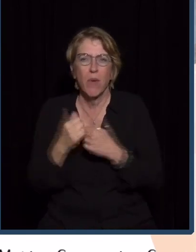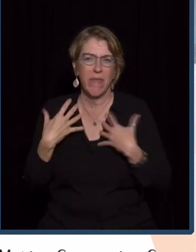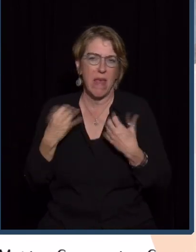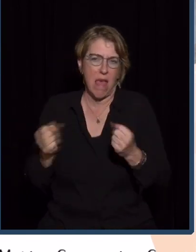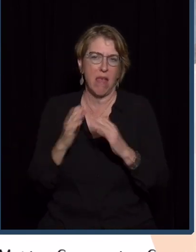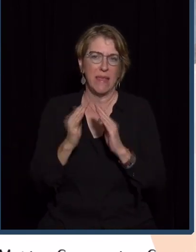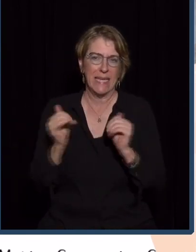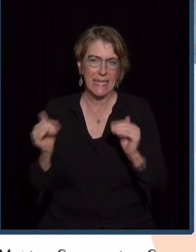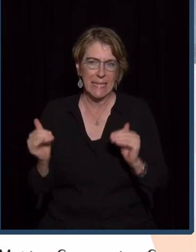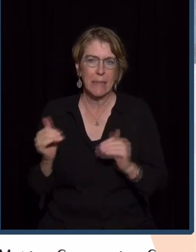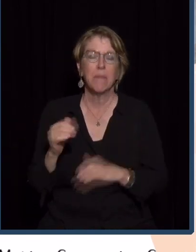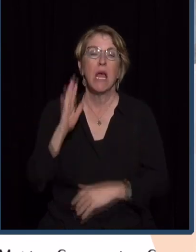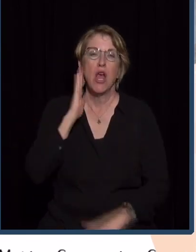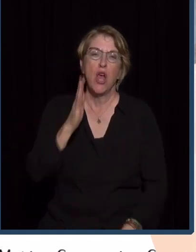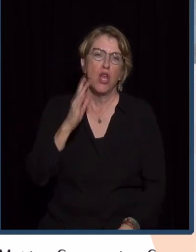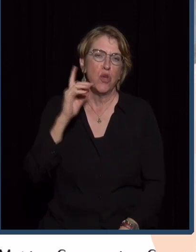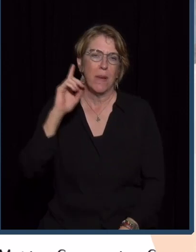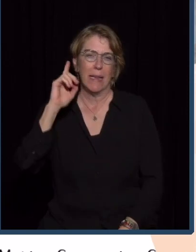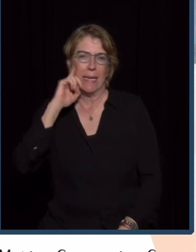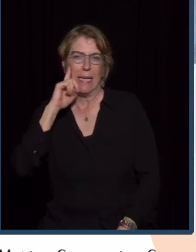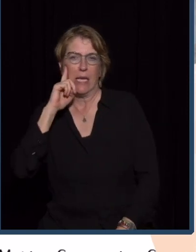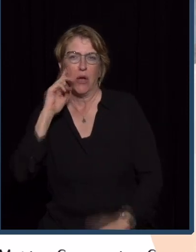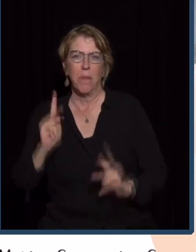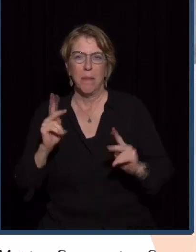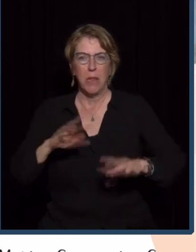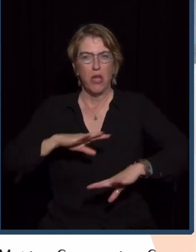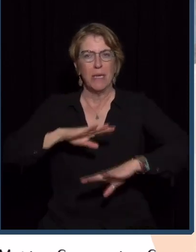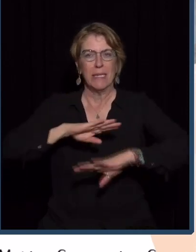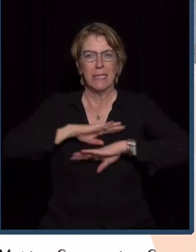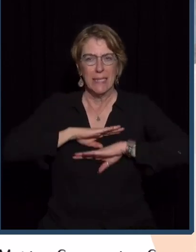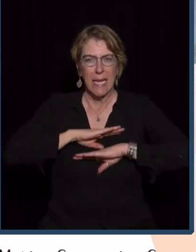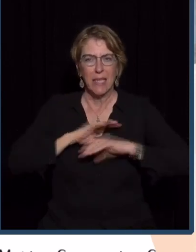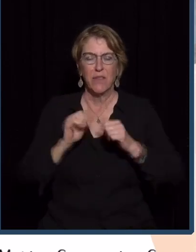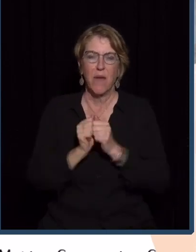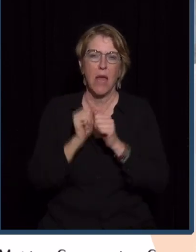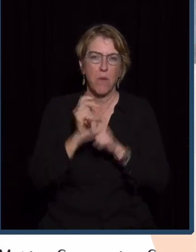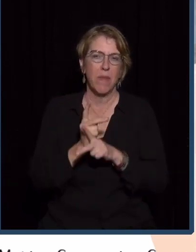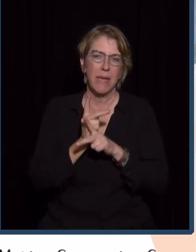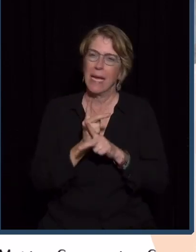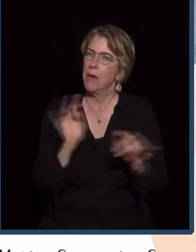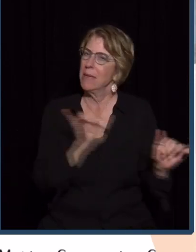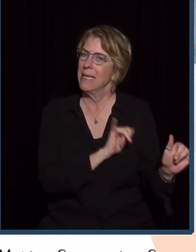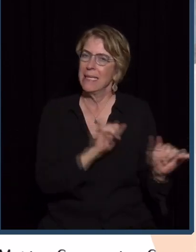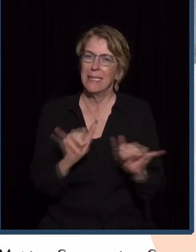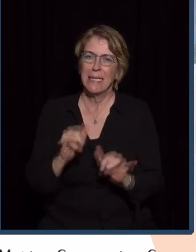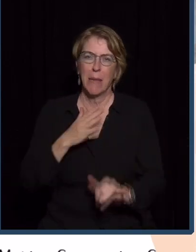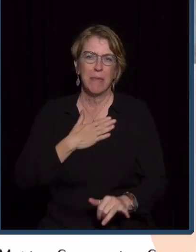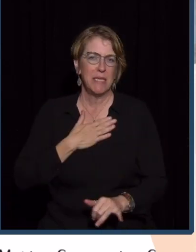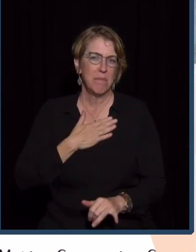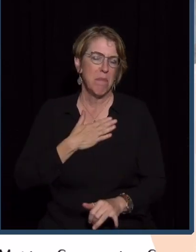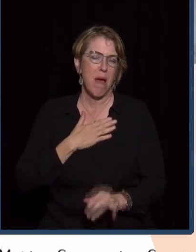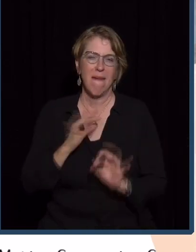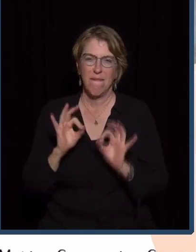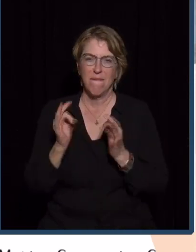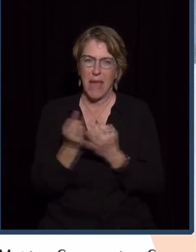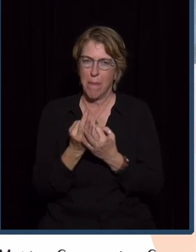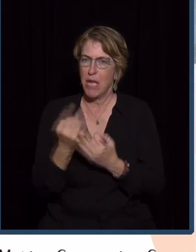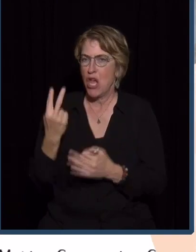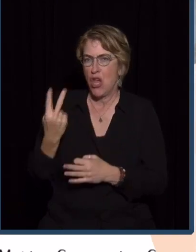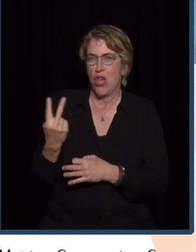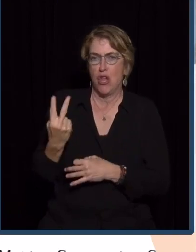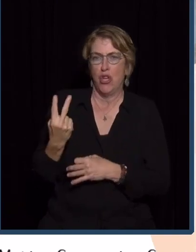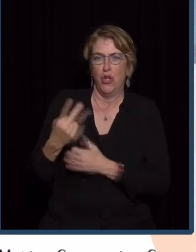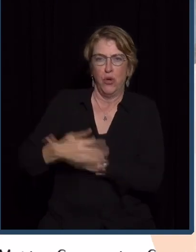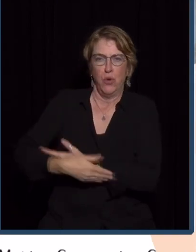to hear from somebody as happy with the care as my family was when we brought home our 2 children, both born at